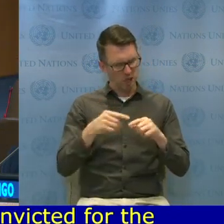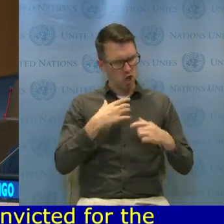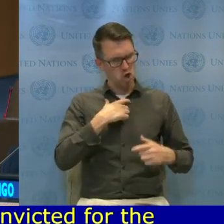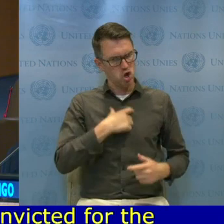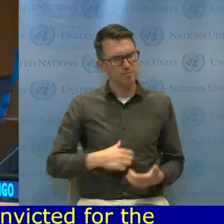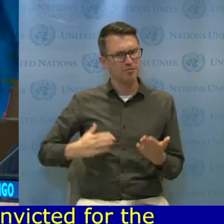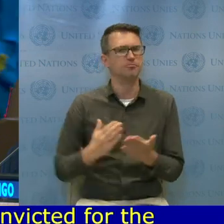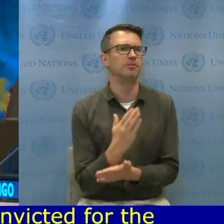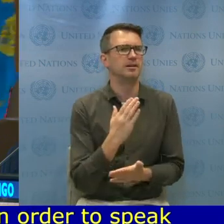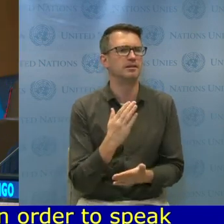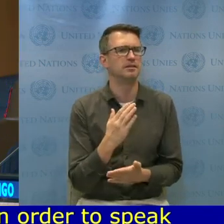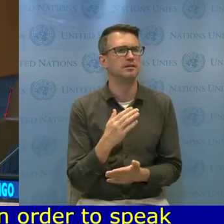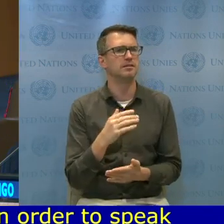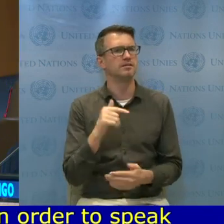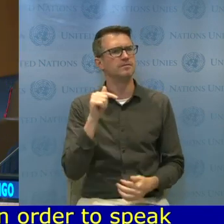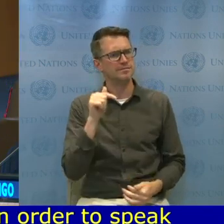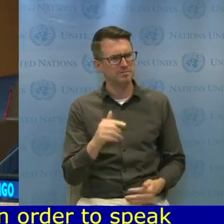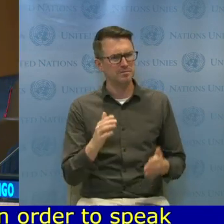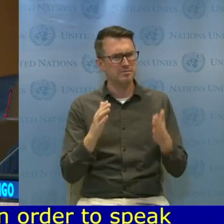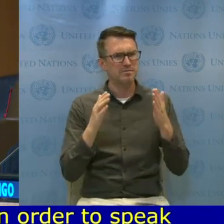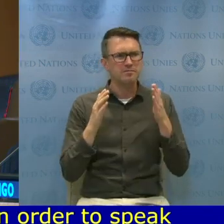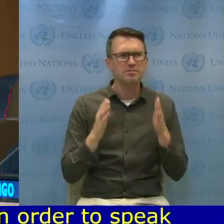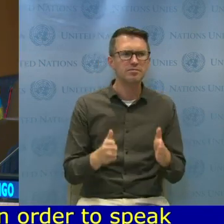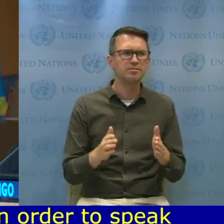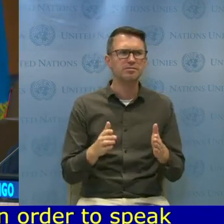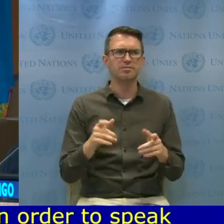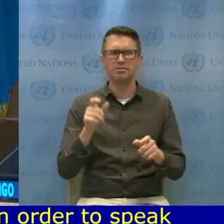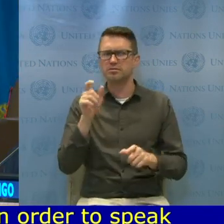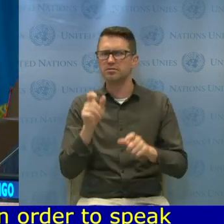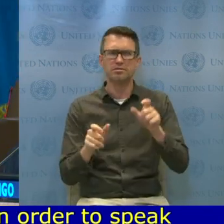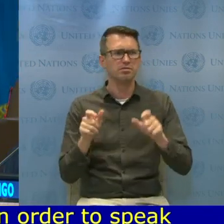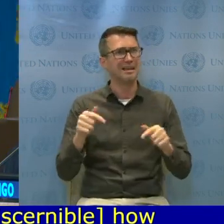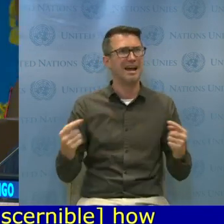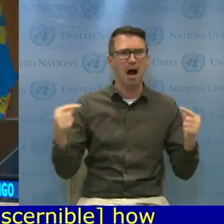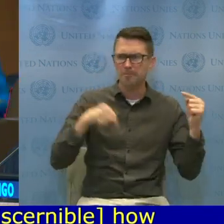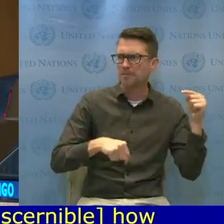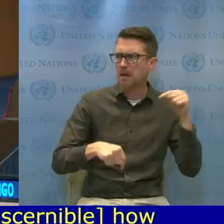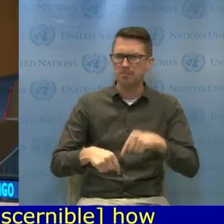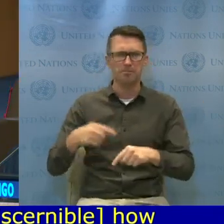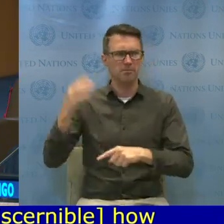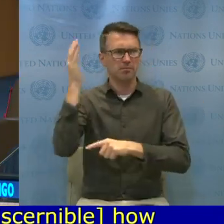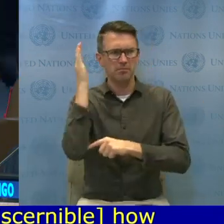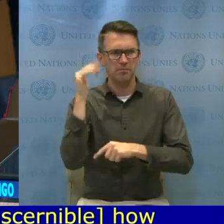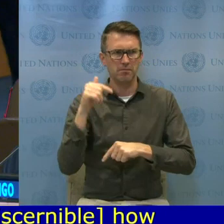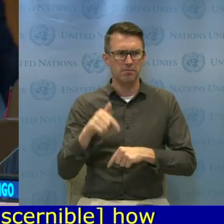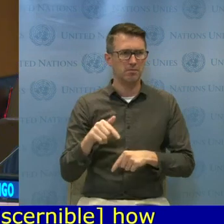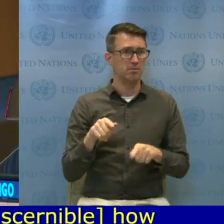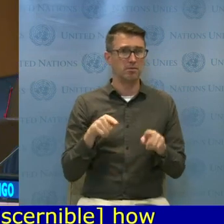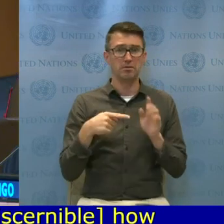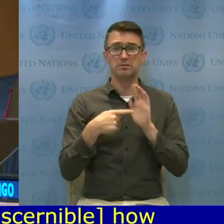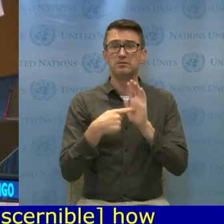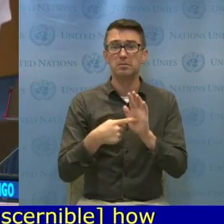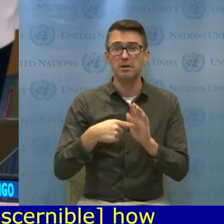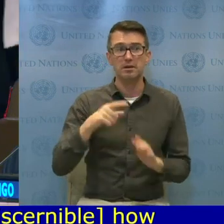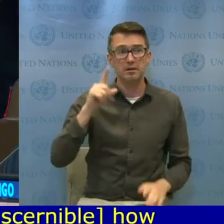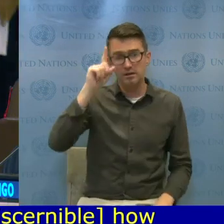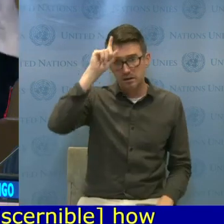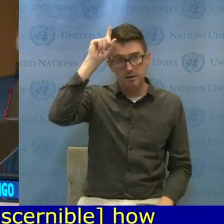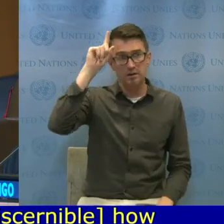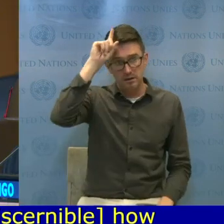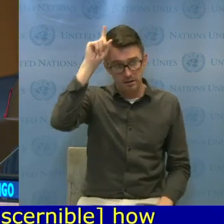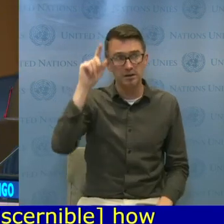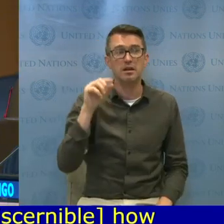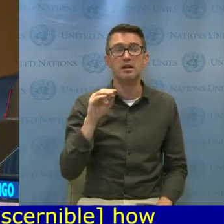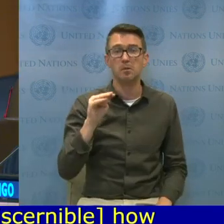and Malala Yousafzai. And I sincerely hope that Brazil, as one of the leaders in Latin America, will